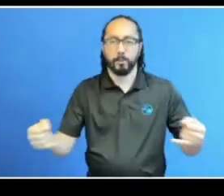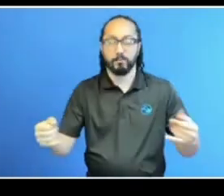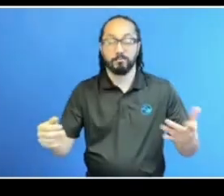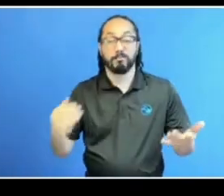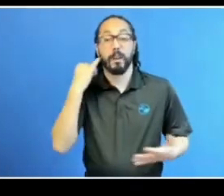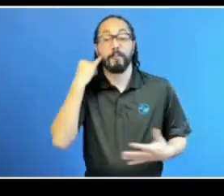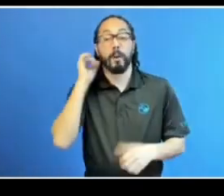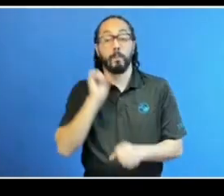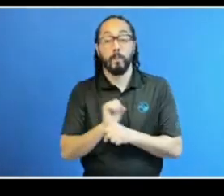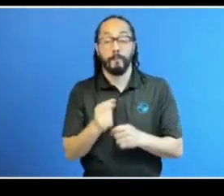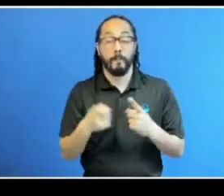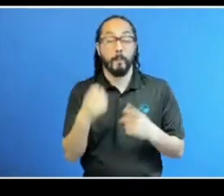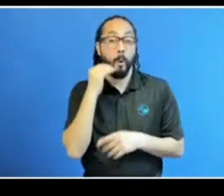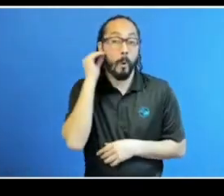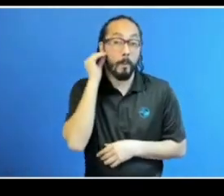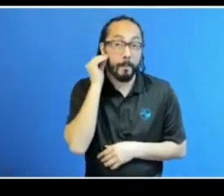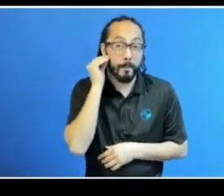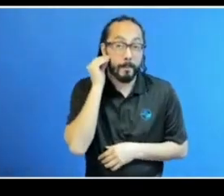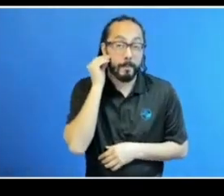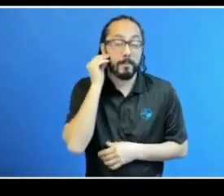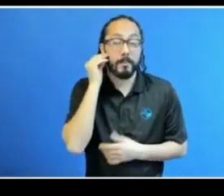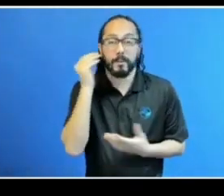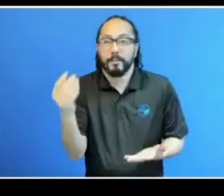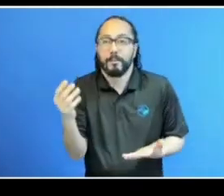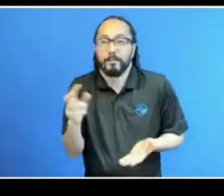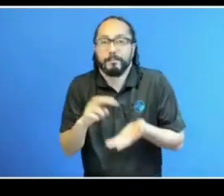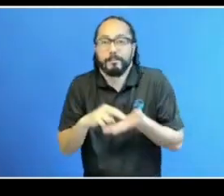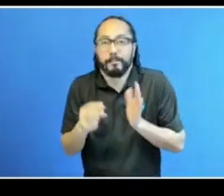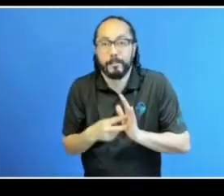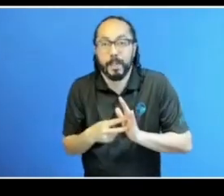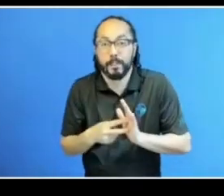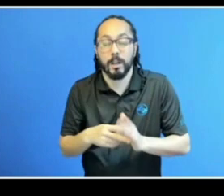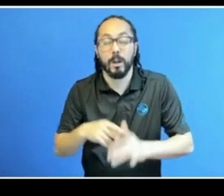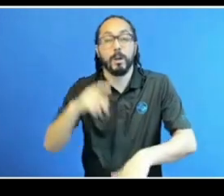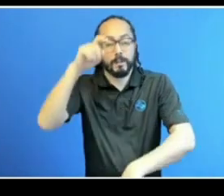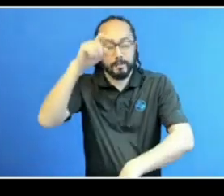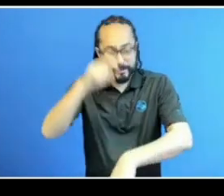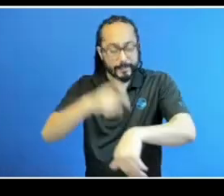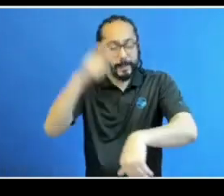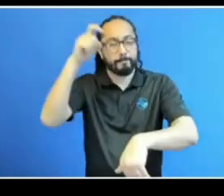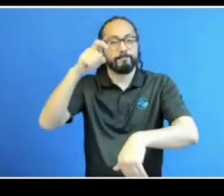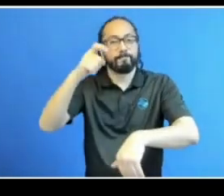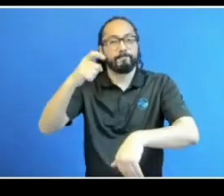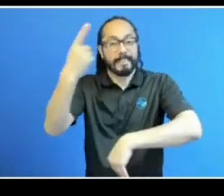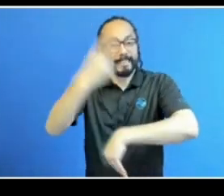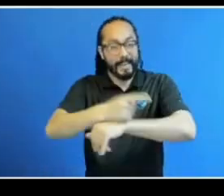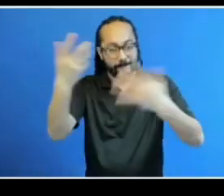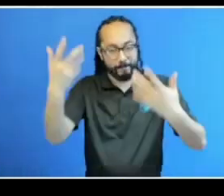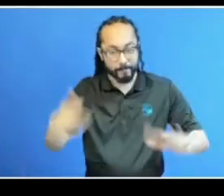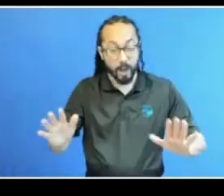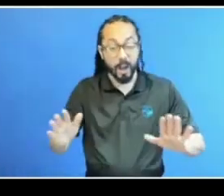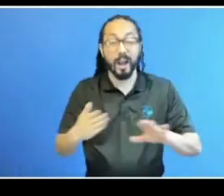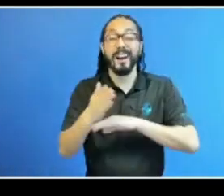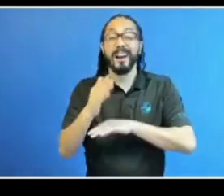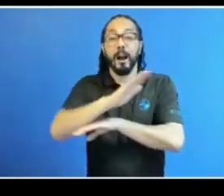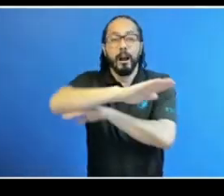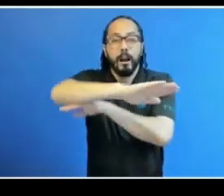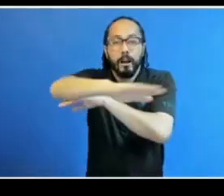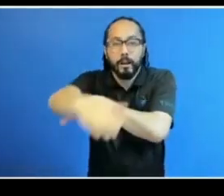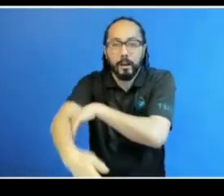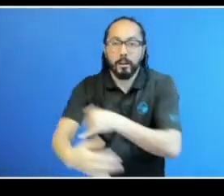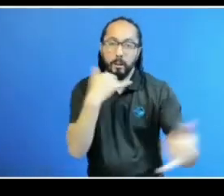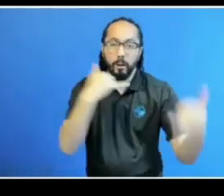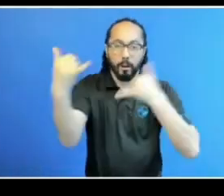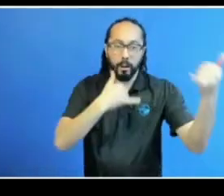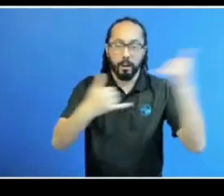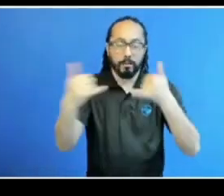home, the time to end is the time to end. I'm not taking calls, I'm not doing all these things, because eventually it